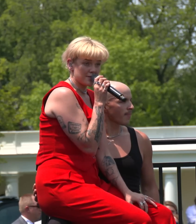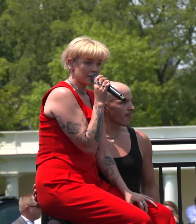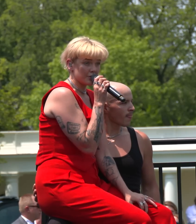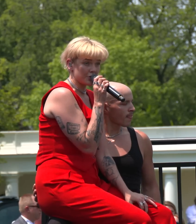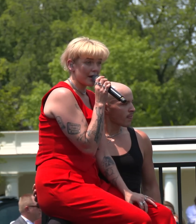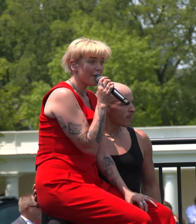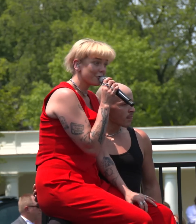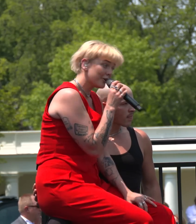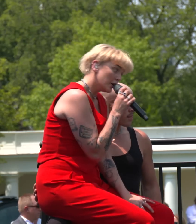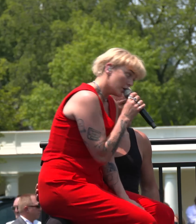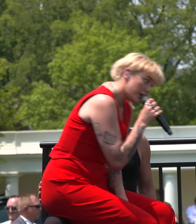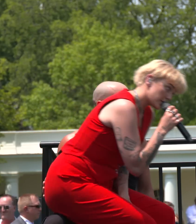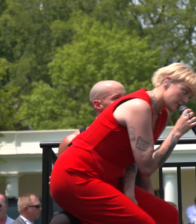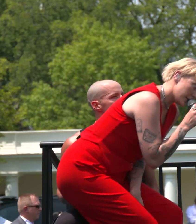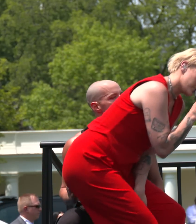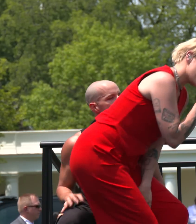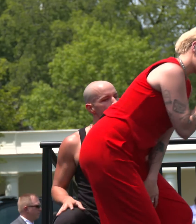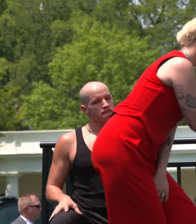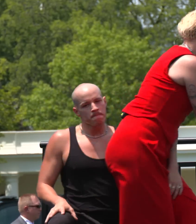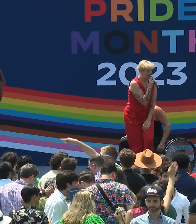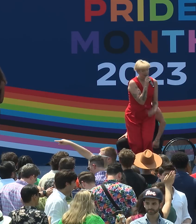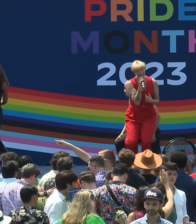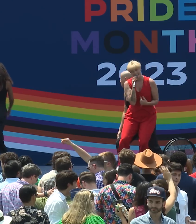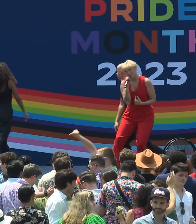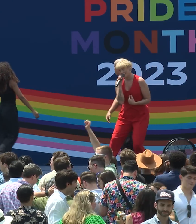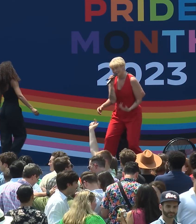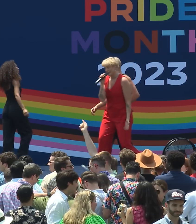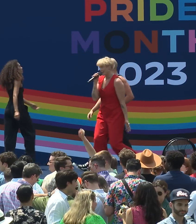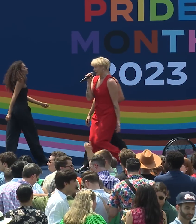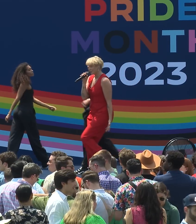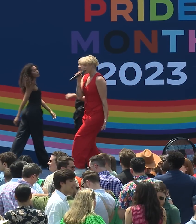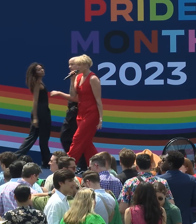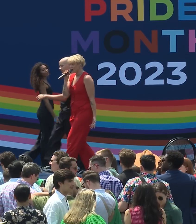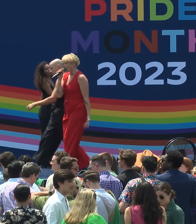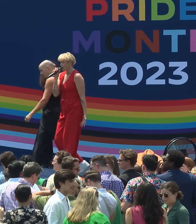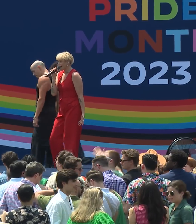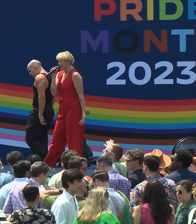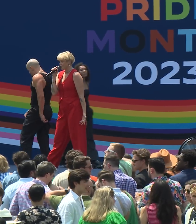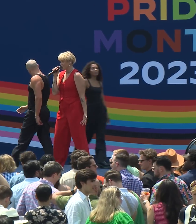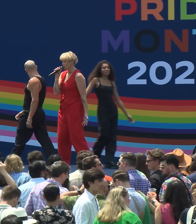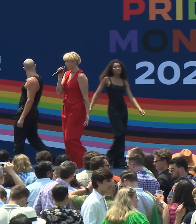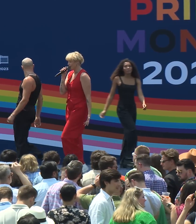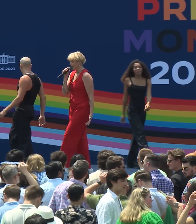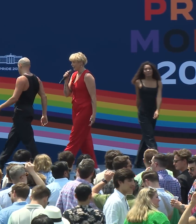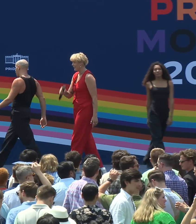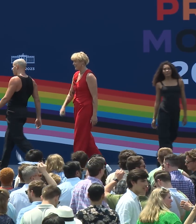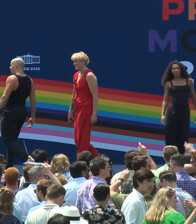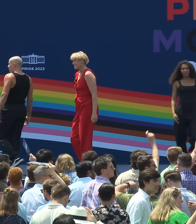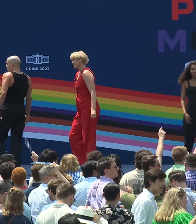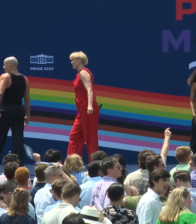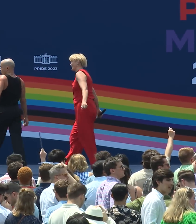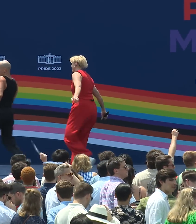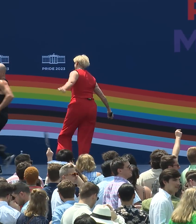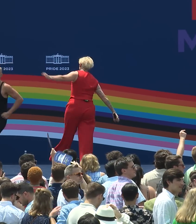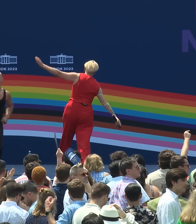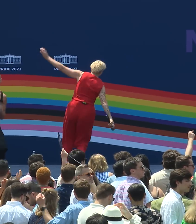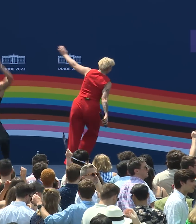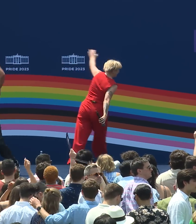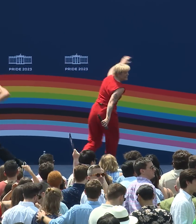no trophies on the shelf. Record deal went straight to hell. I swear to God, I don't know what I'm doing.